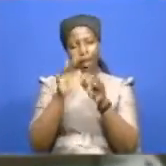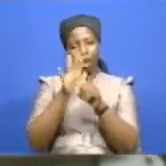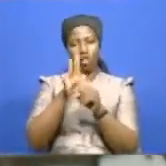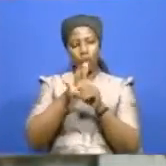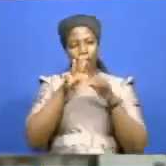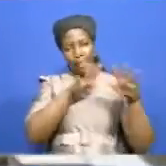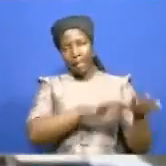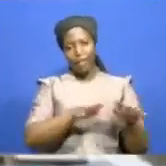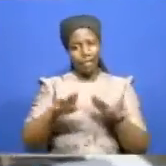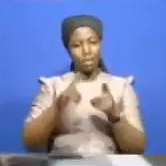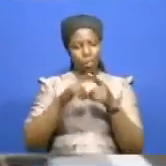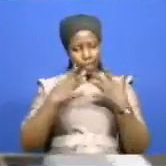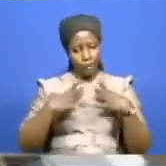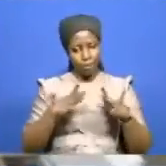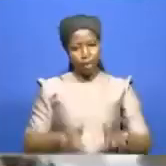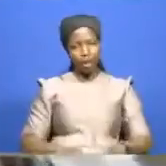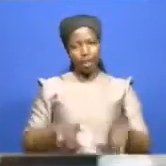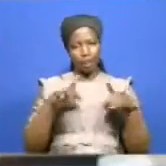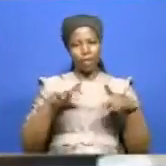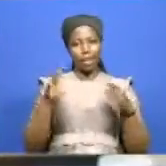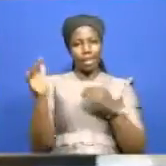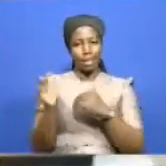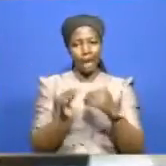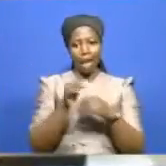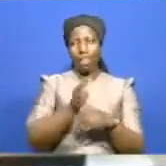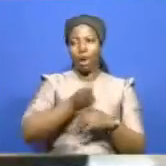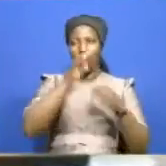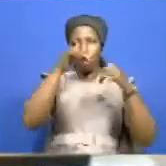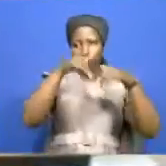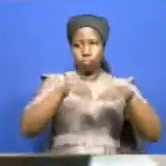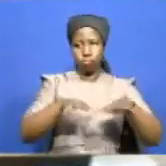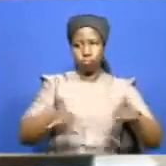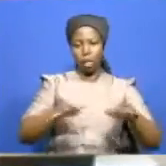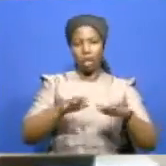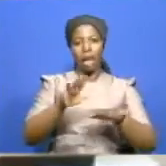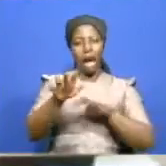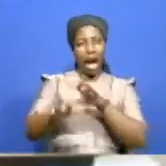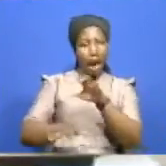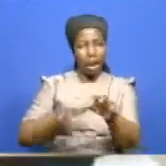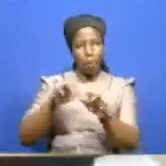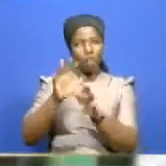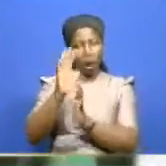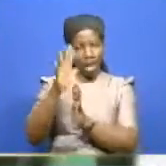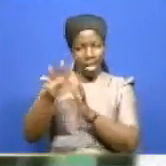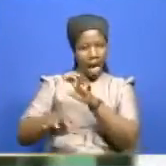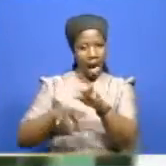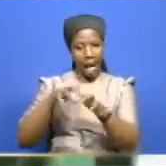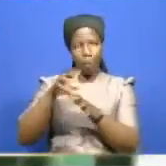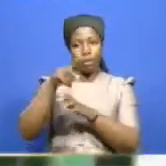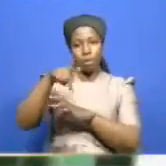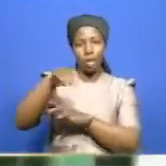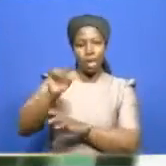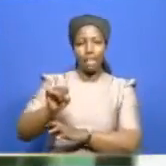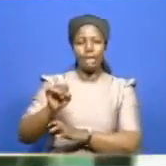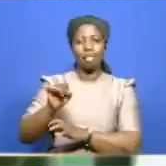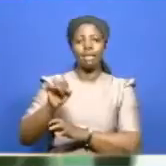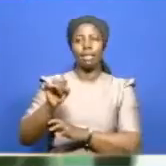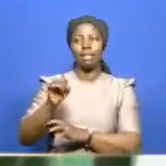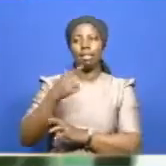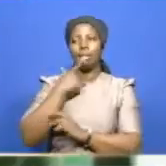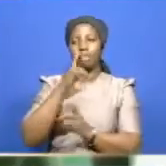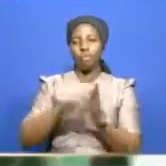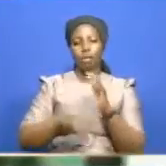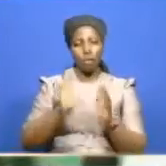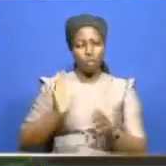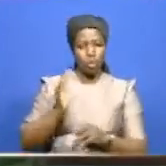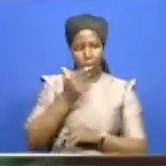locals residing along the water bodies. Wildlife Principal Secretary Professor Fred Sigor says the committee will